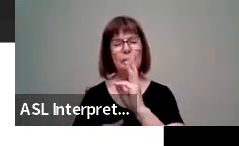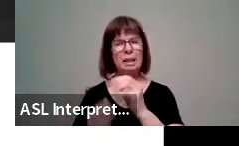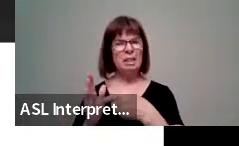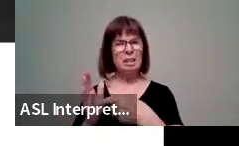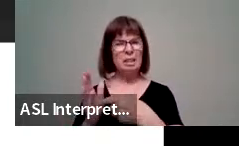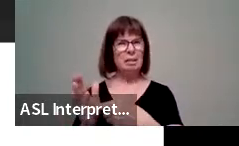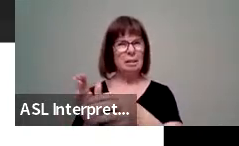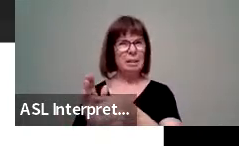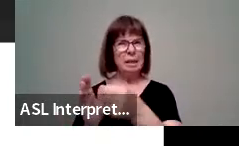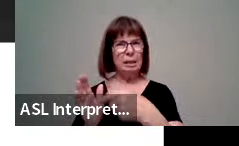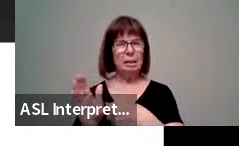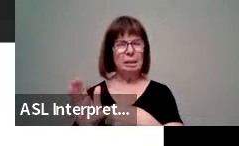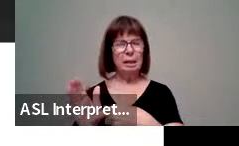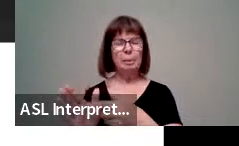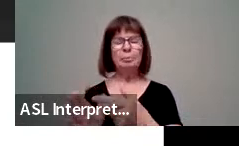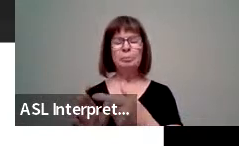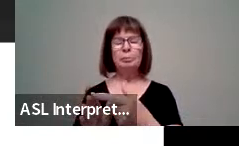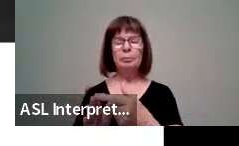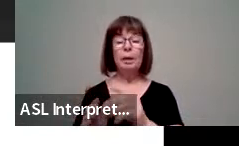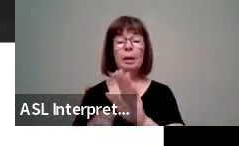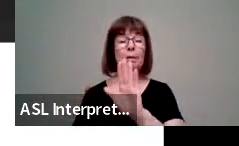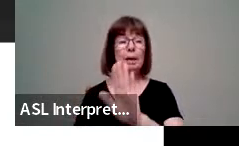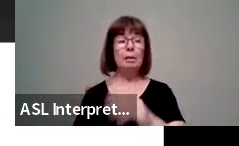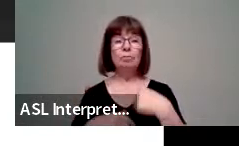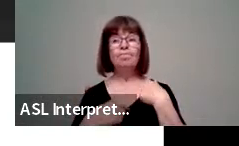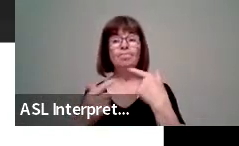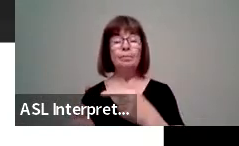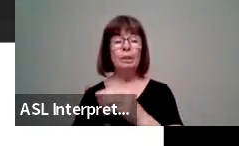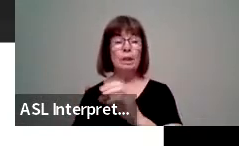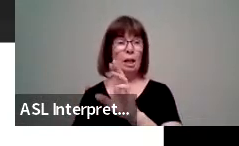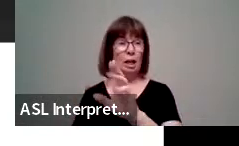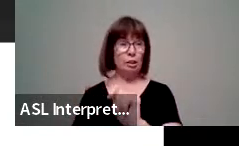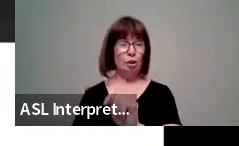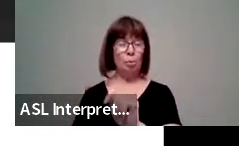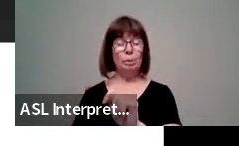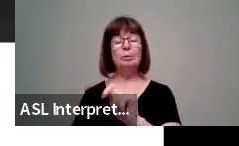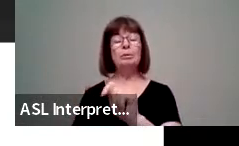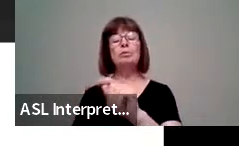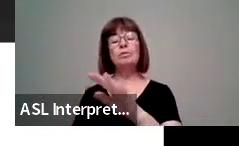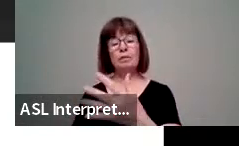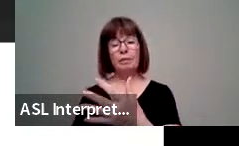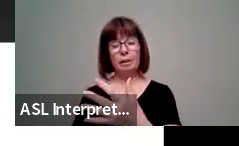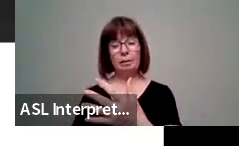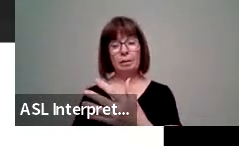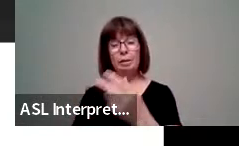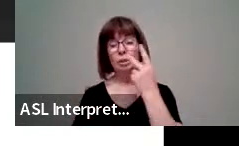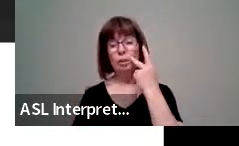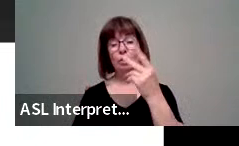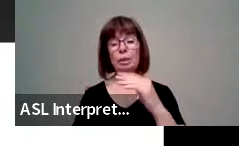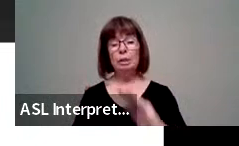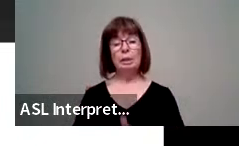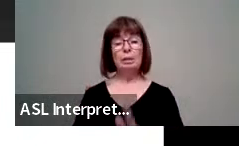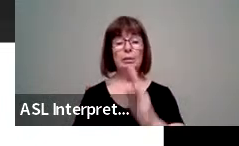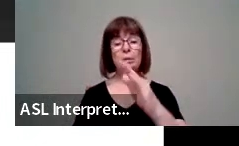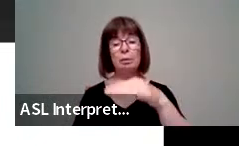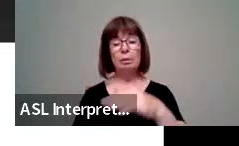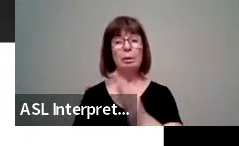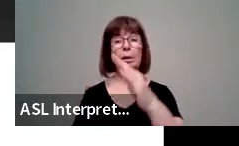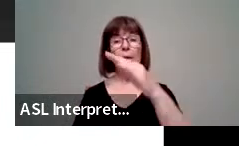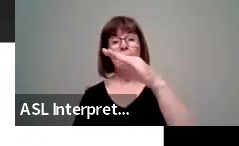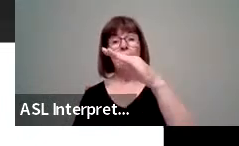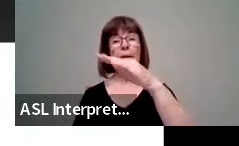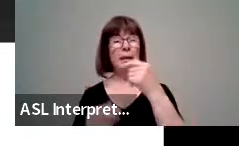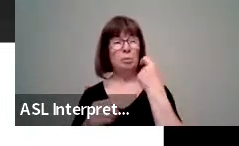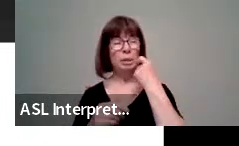methodology. They're up through October 5th, still, you can see that period of plateau and then more recently a